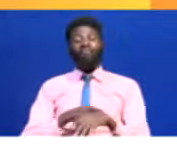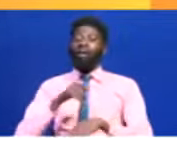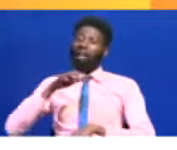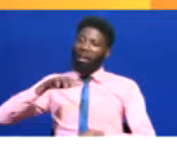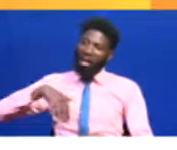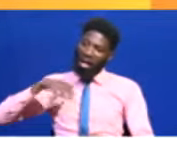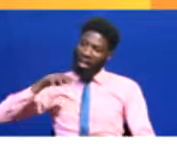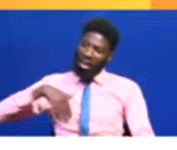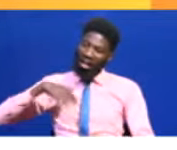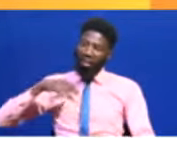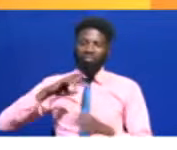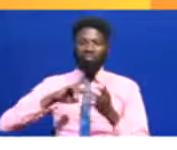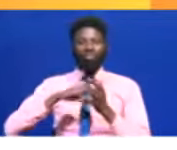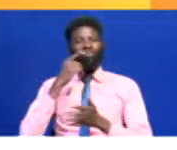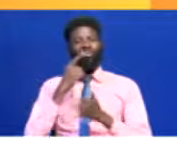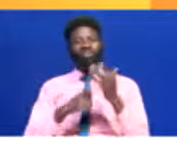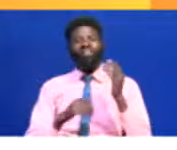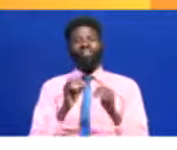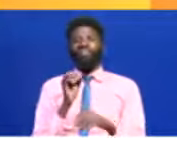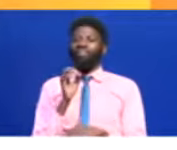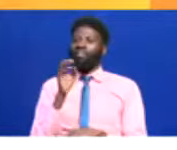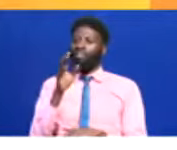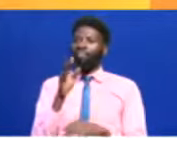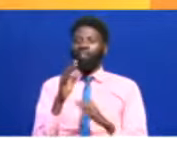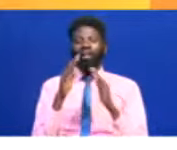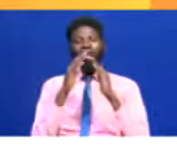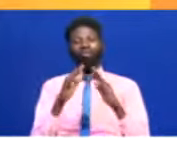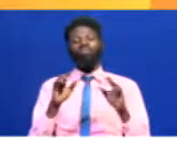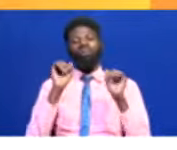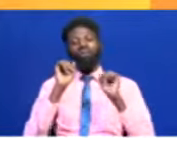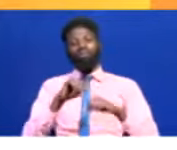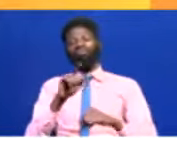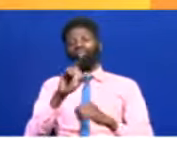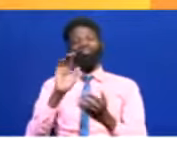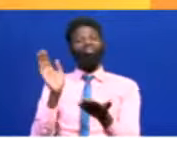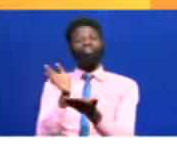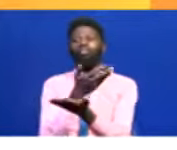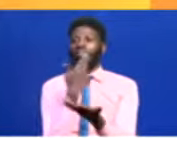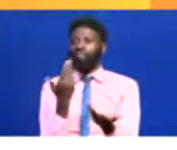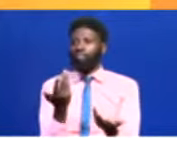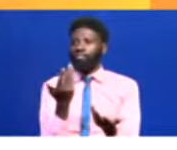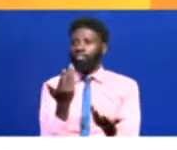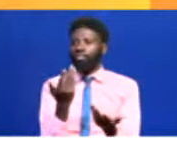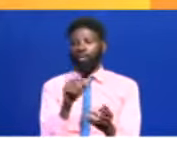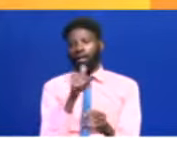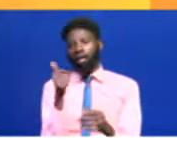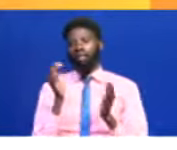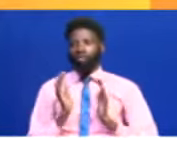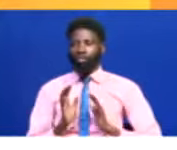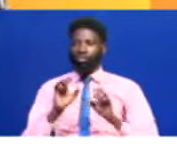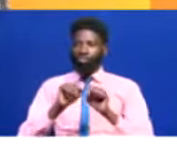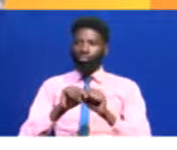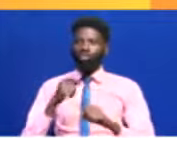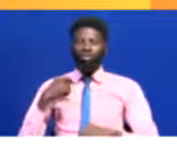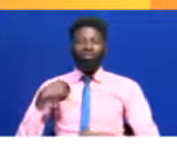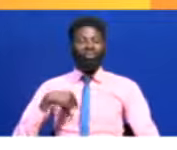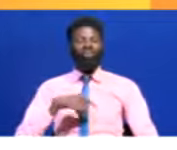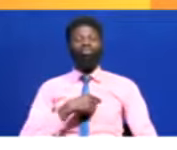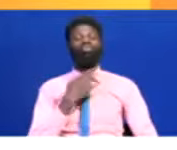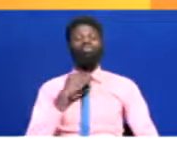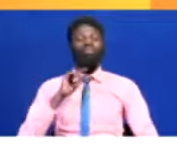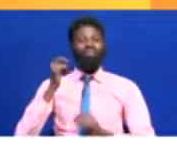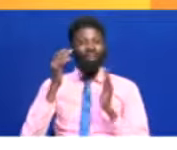it means after some point, the house might be taken from you. So we just want Kenyans to have that discipline, that once you engage